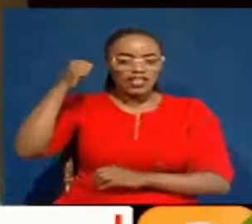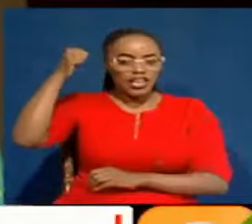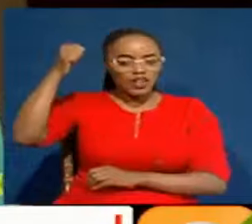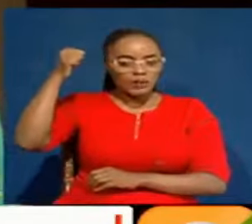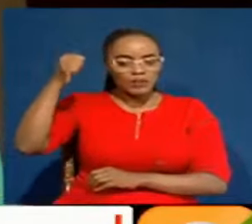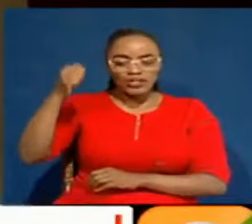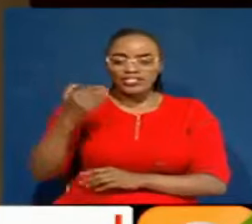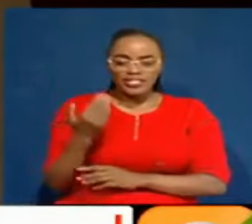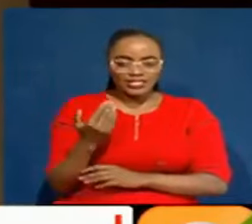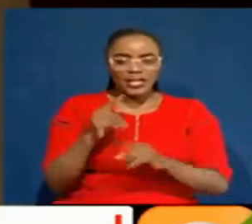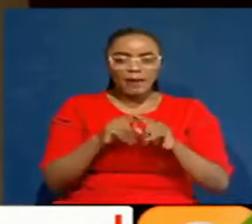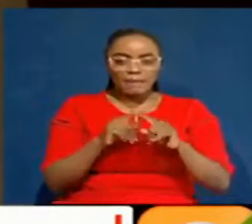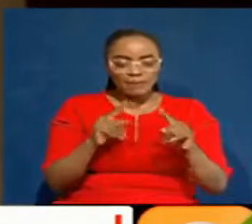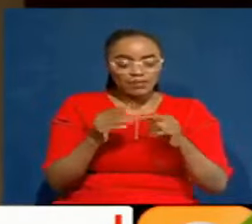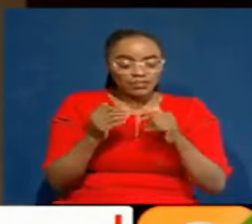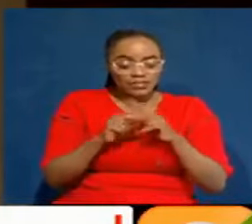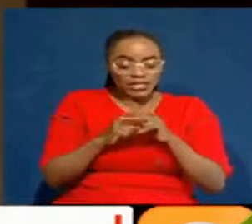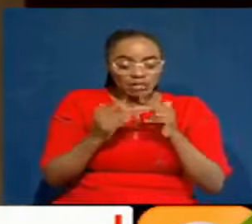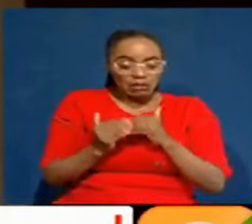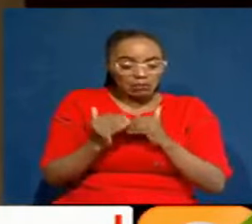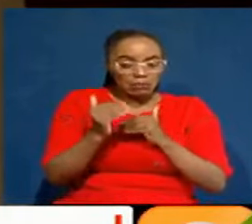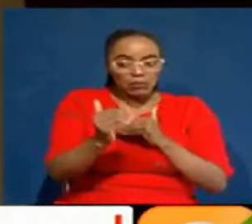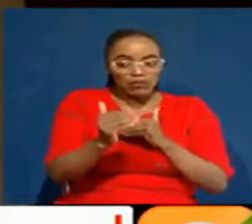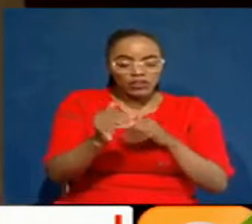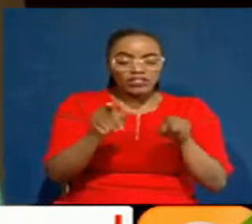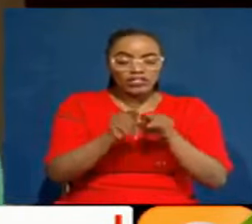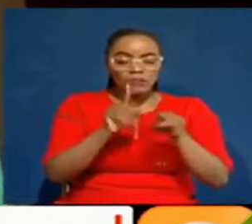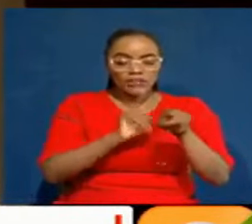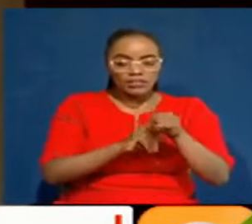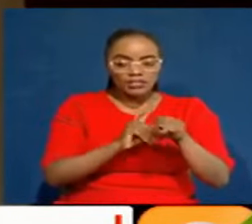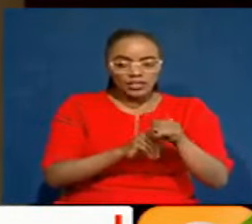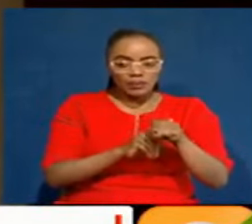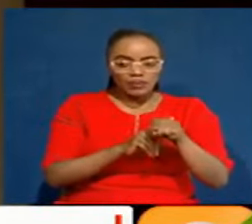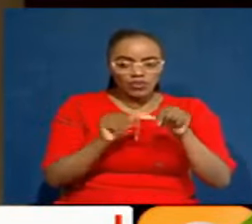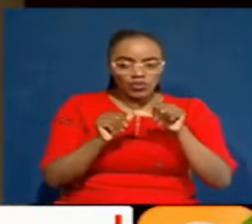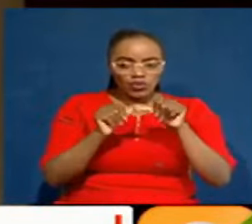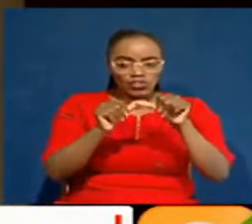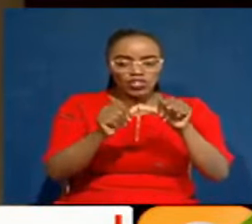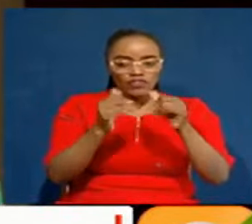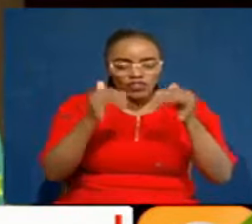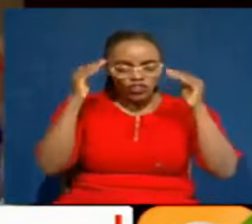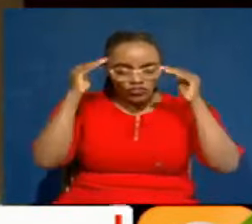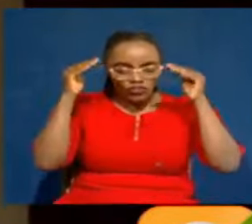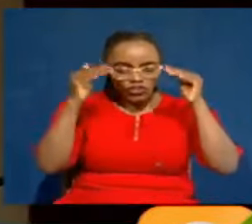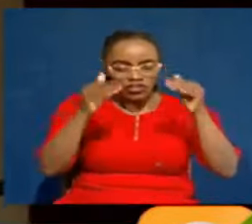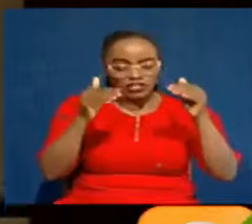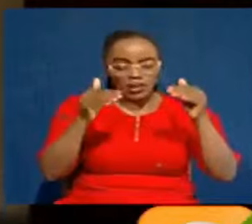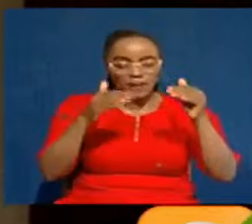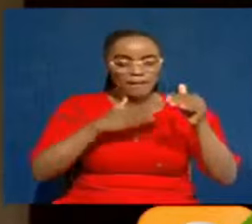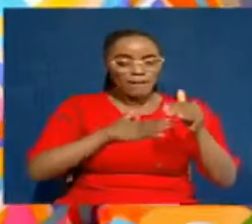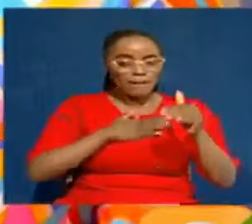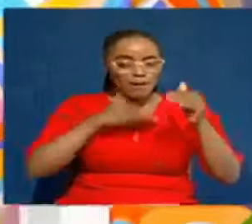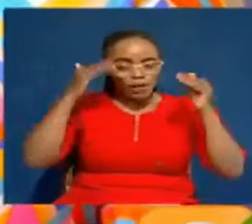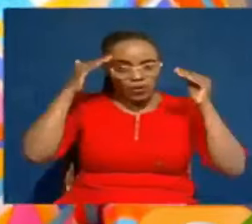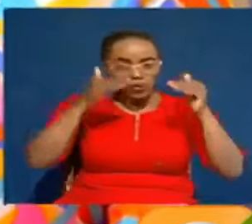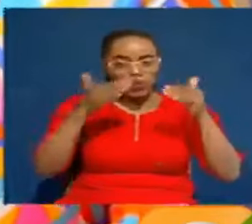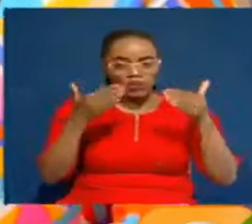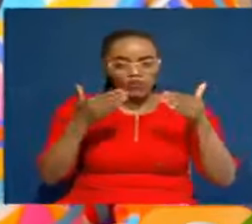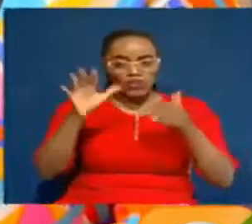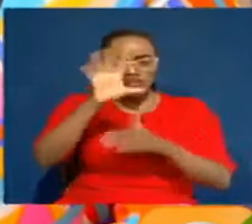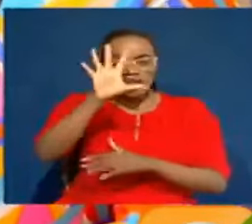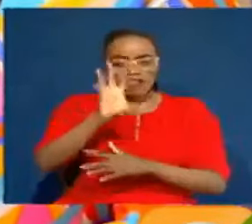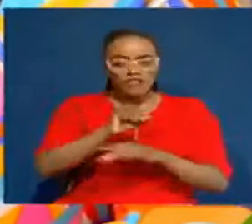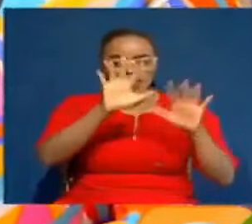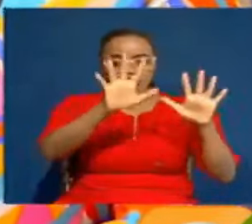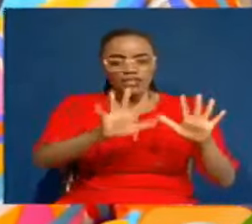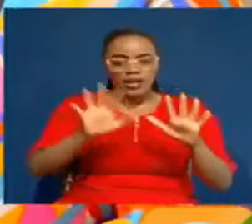politics henceforth, as I continue now to focus my attention on the continental